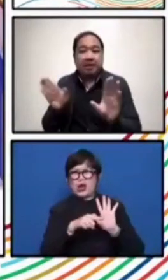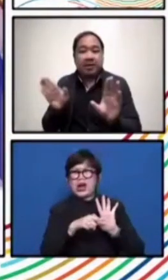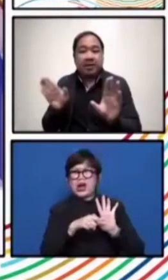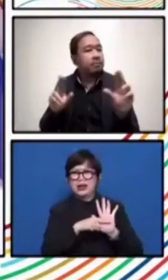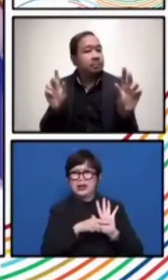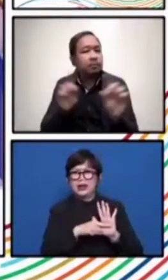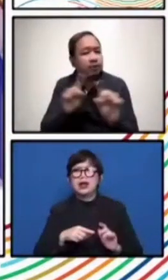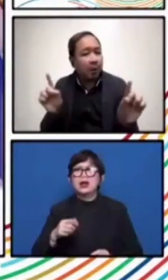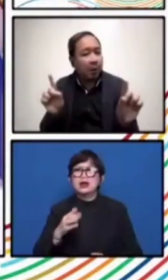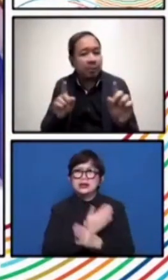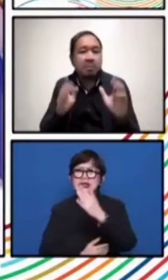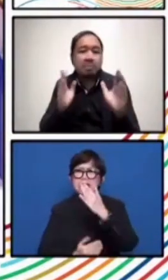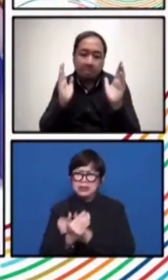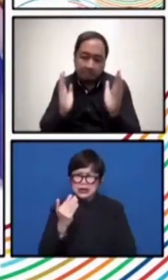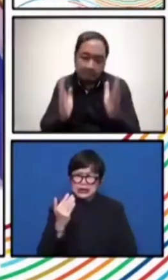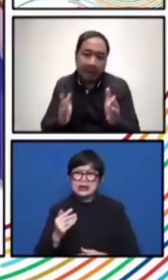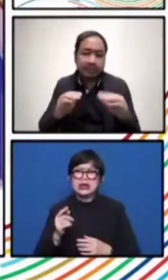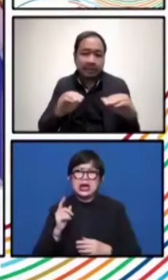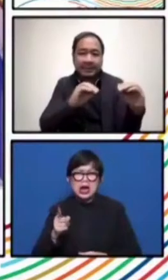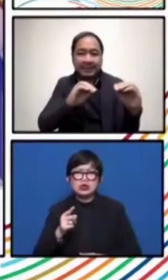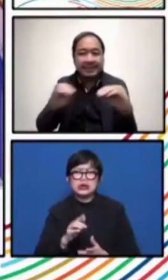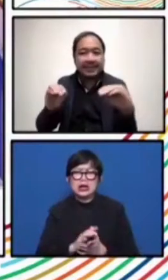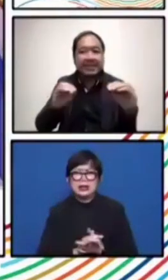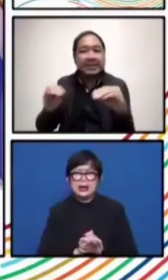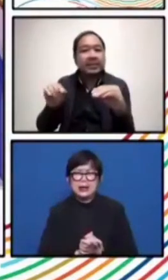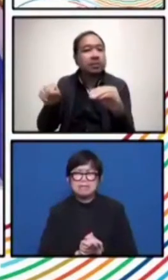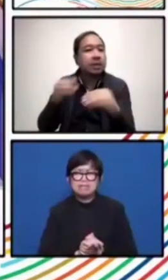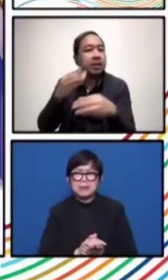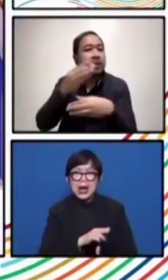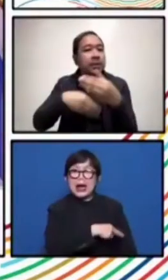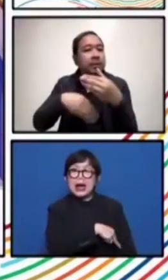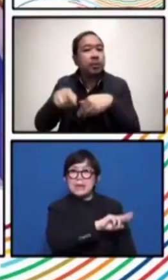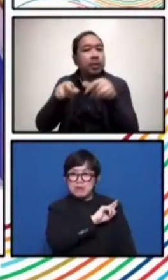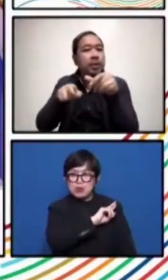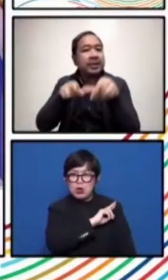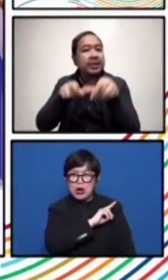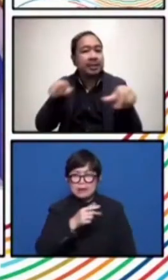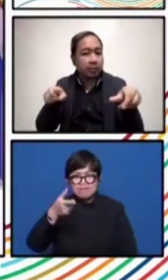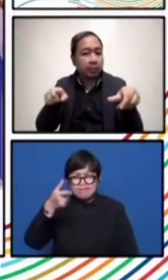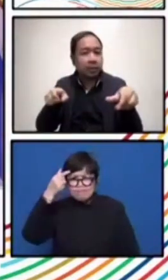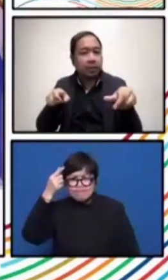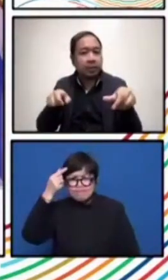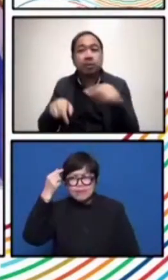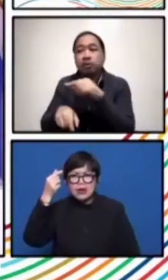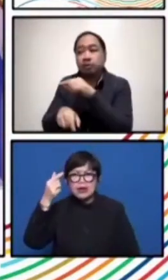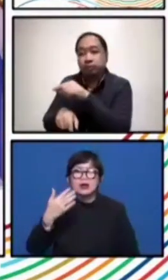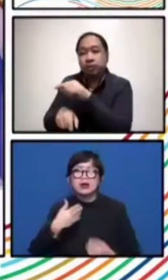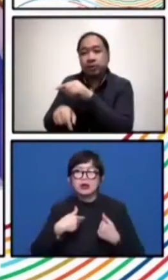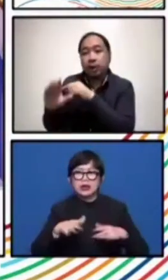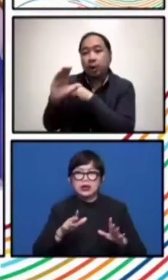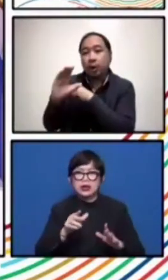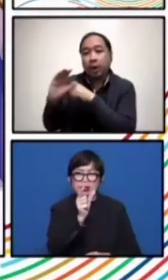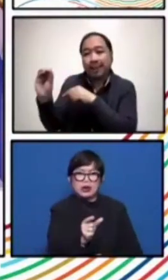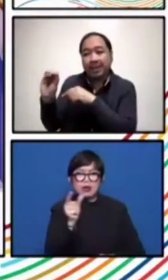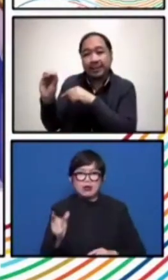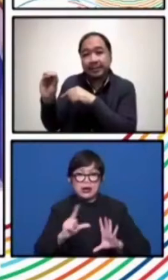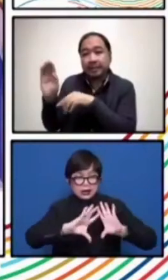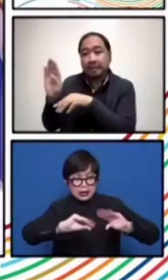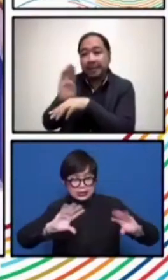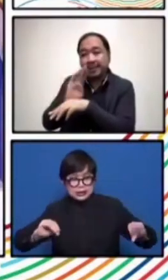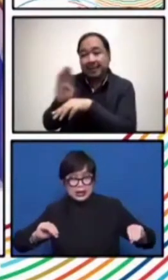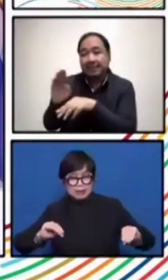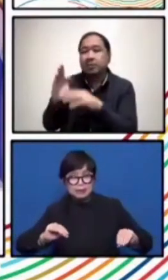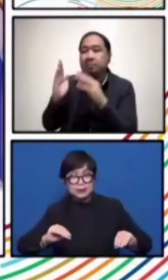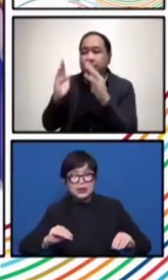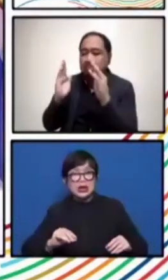they also need um the people who they work with also need sensitization the